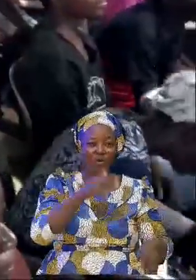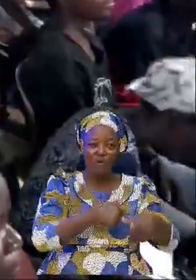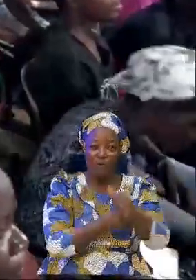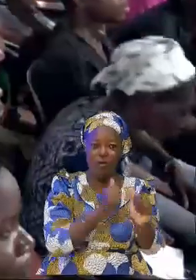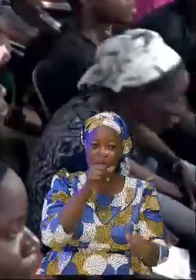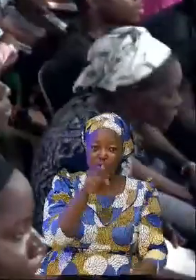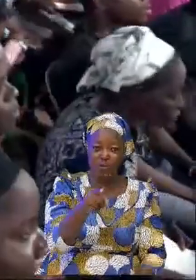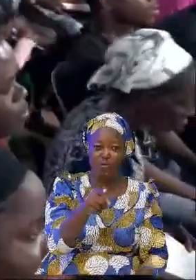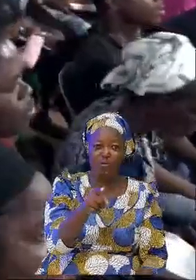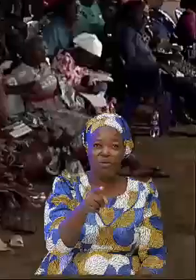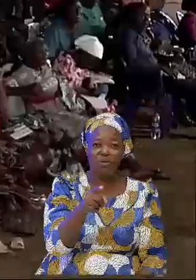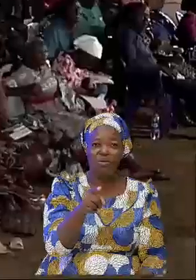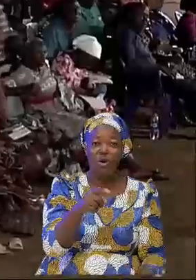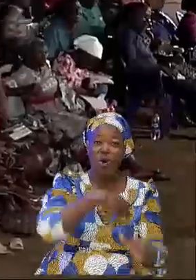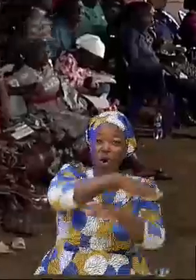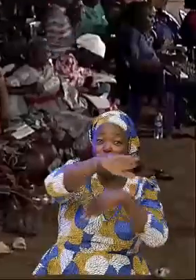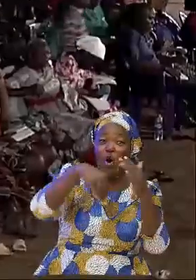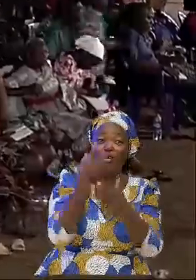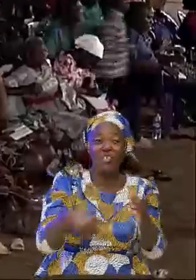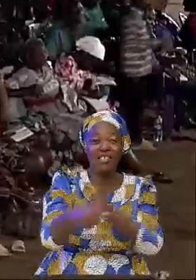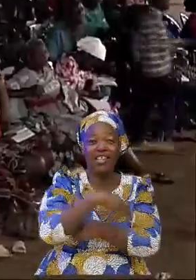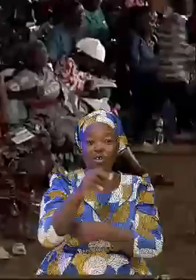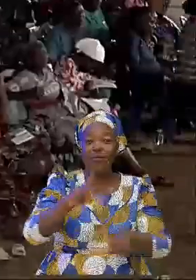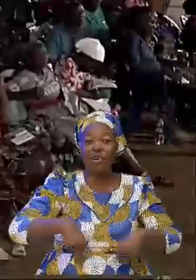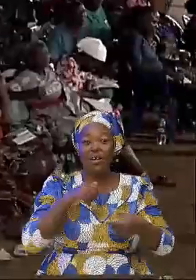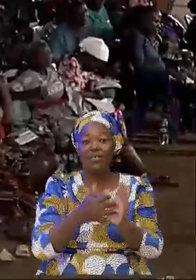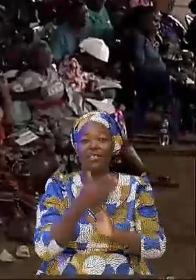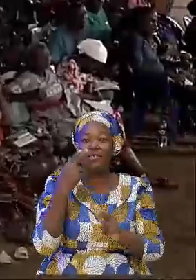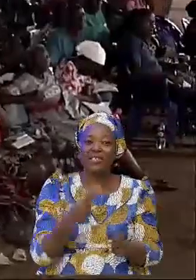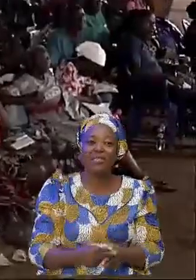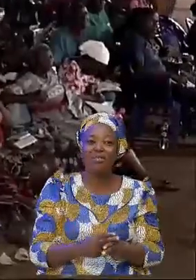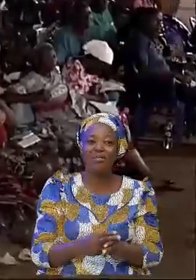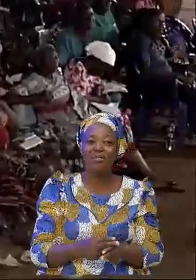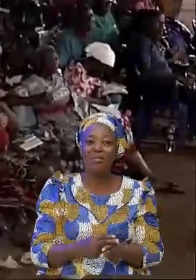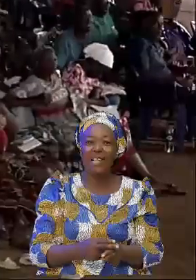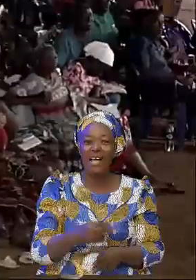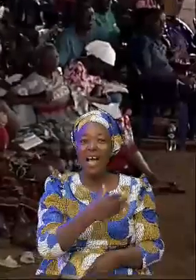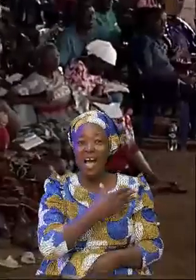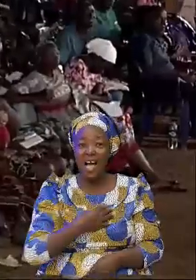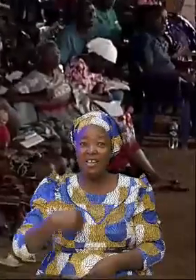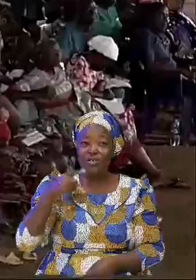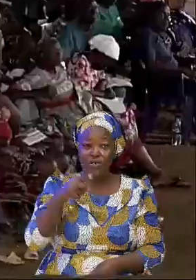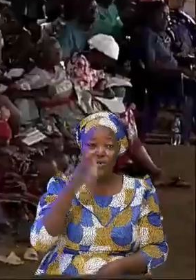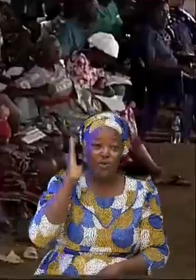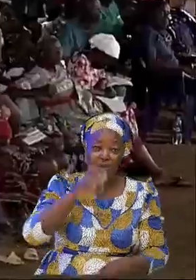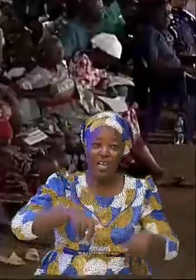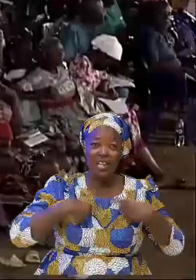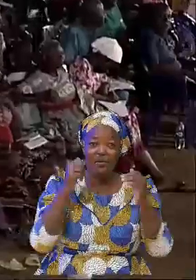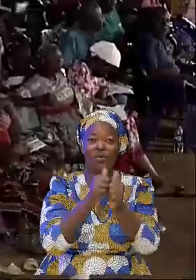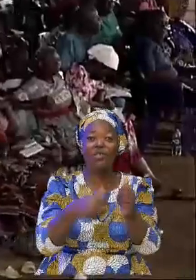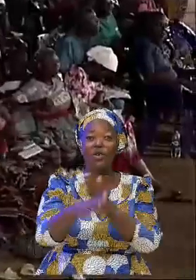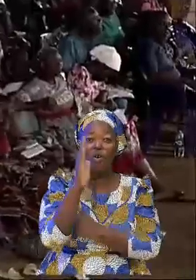Goodness and mercy will follow you all the days of your